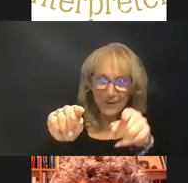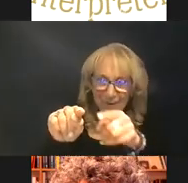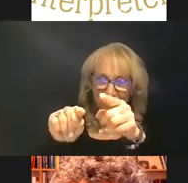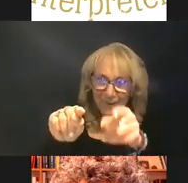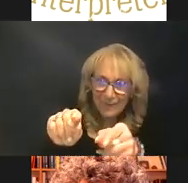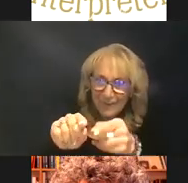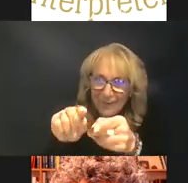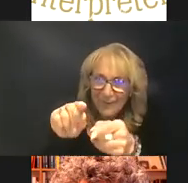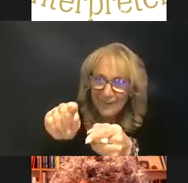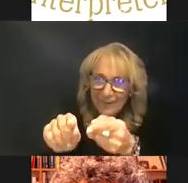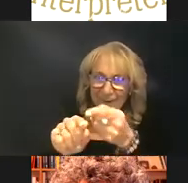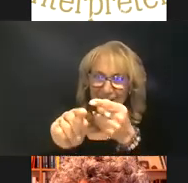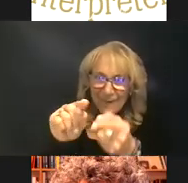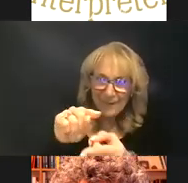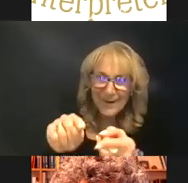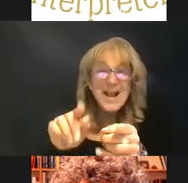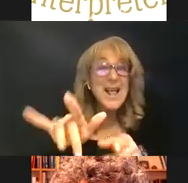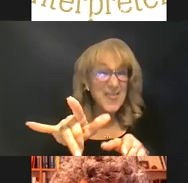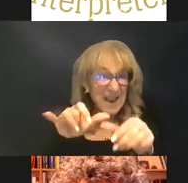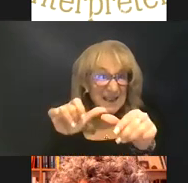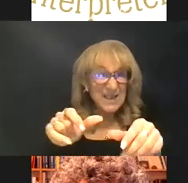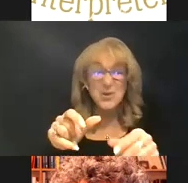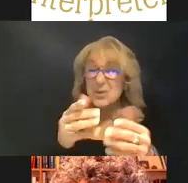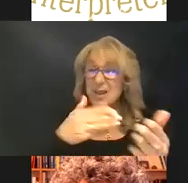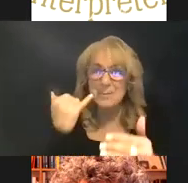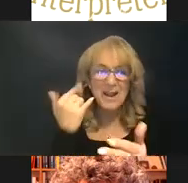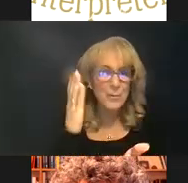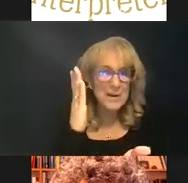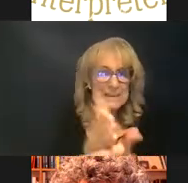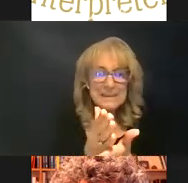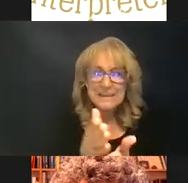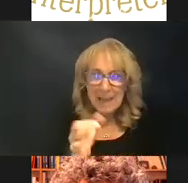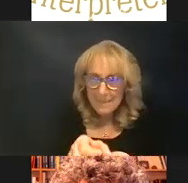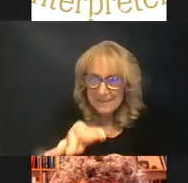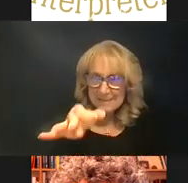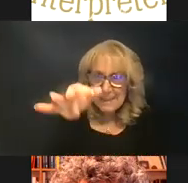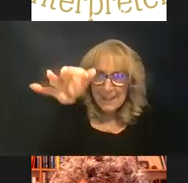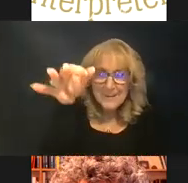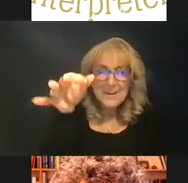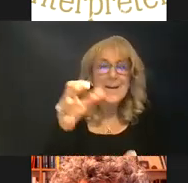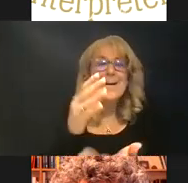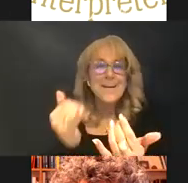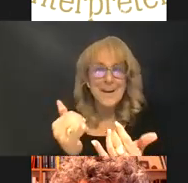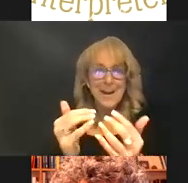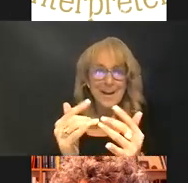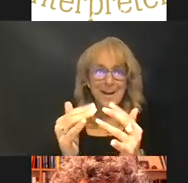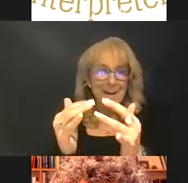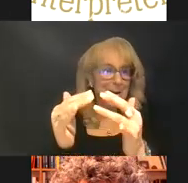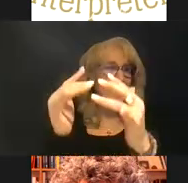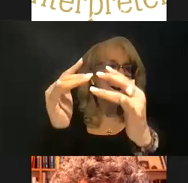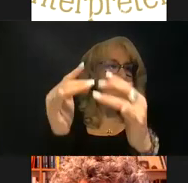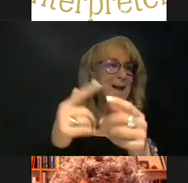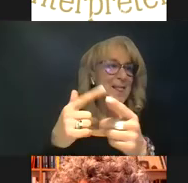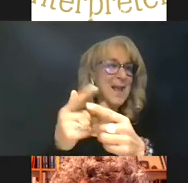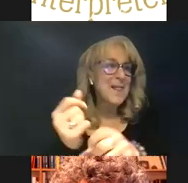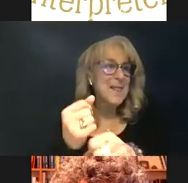vortices, they keep going even when we stop the cylinder. And you see now these vortices are moving forward in front of the cylinder, and then they make new